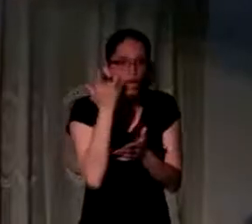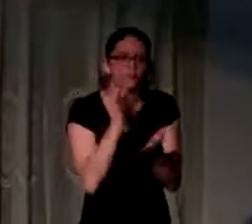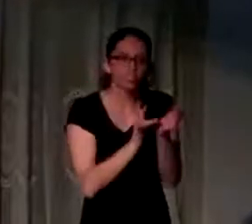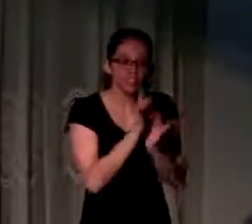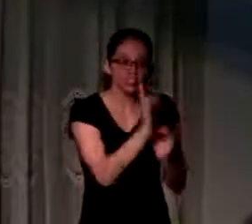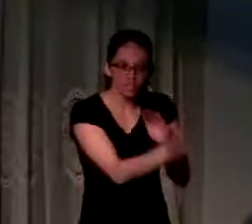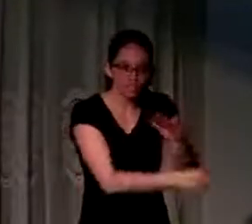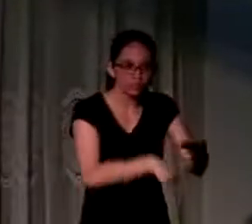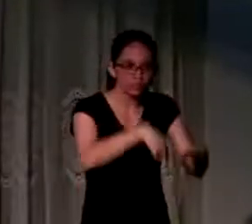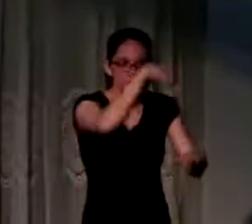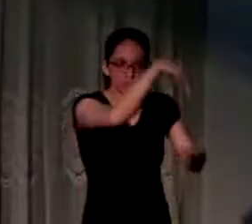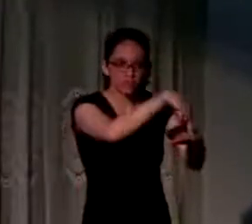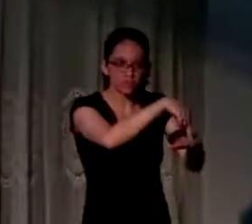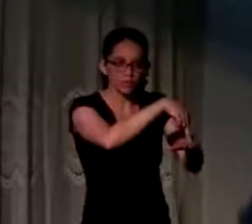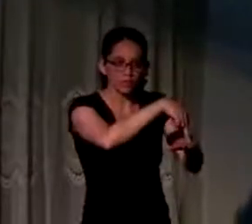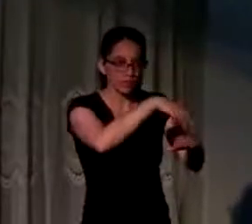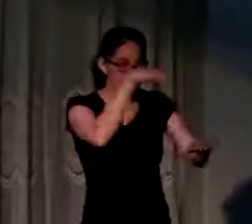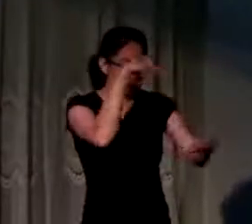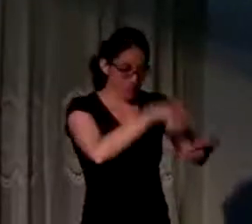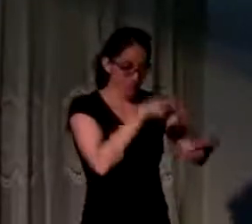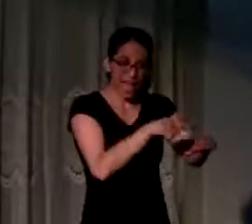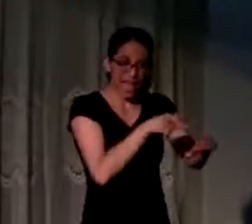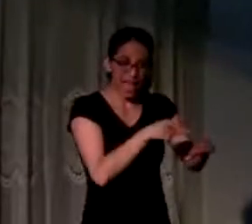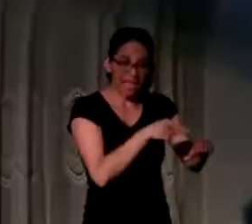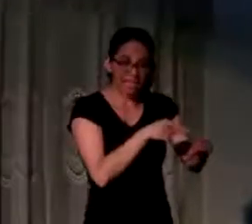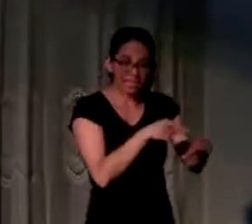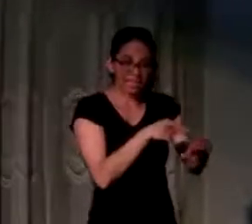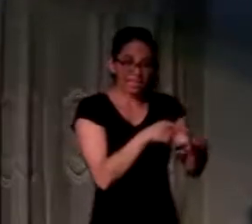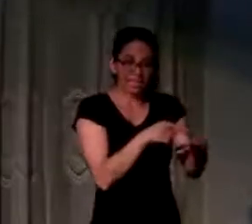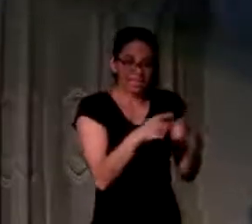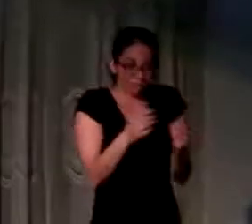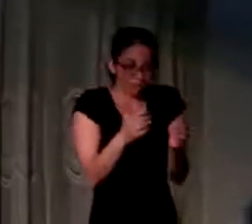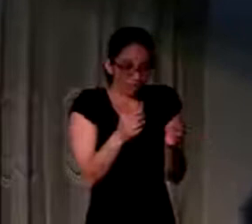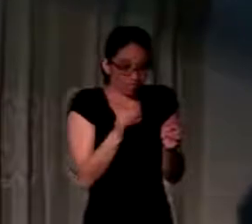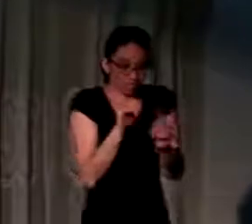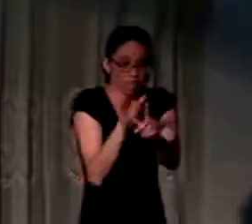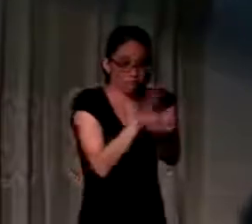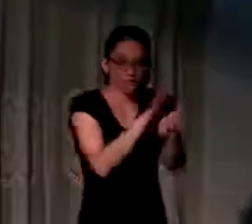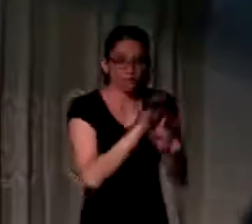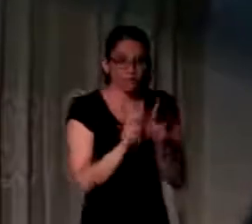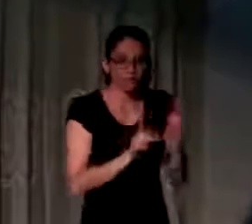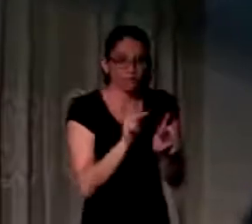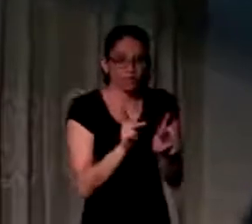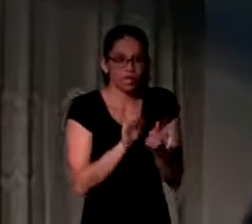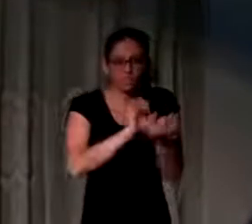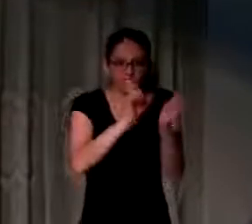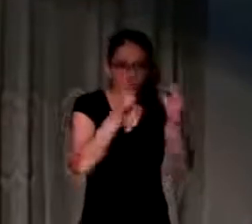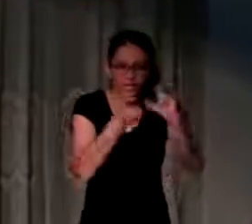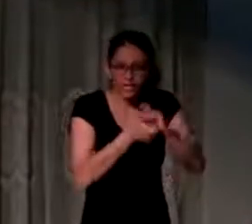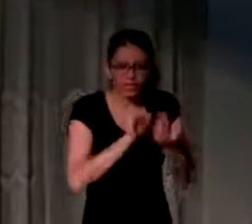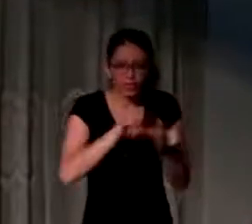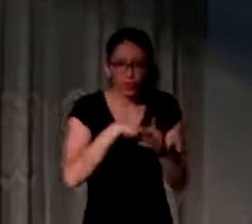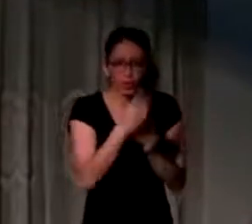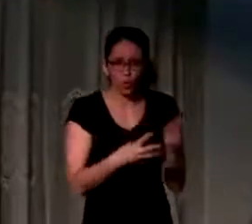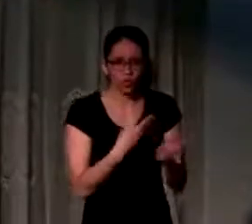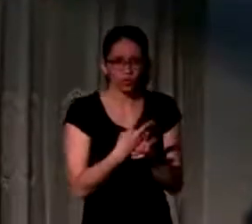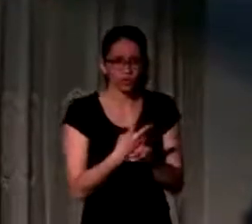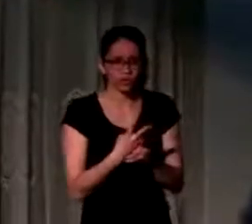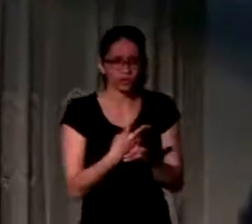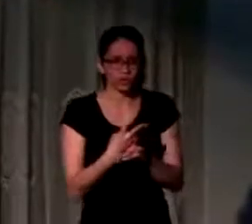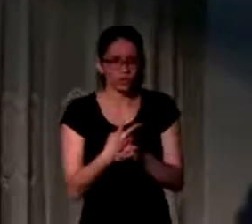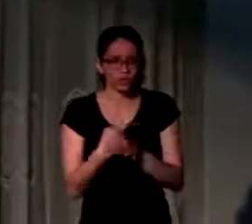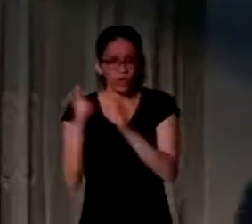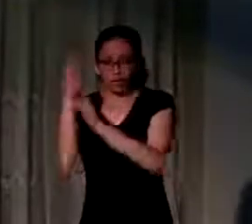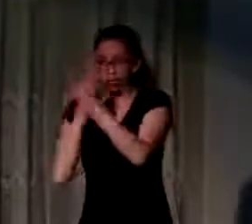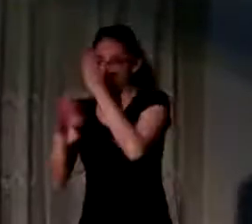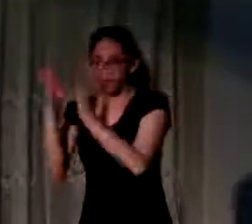It was the resurrection that transformed everything. The prophets who prophesied were right. The